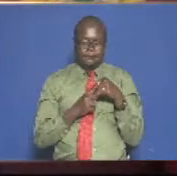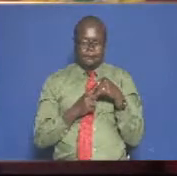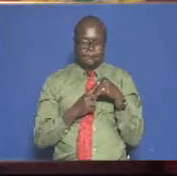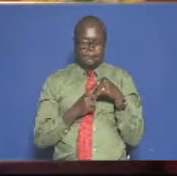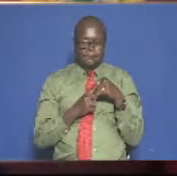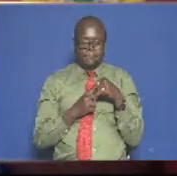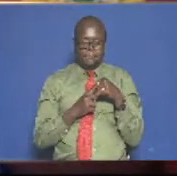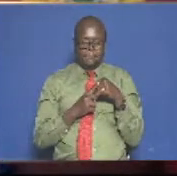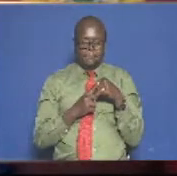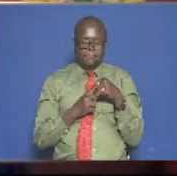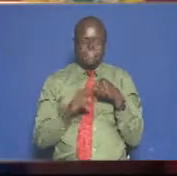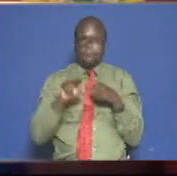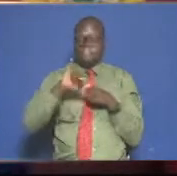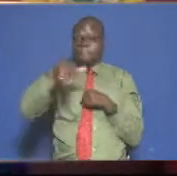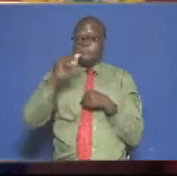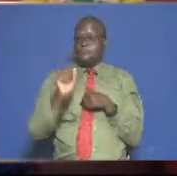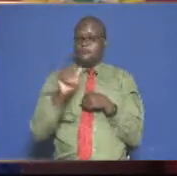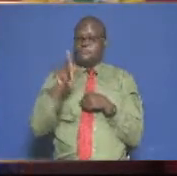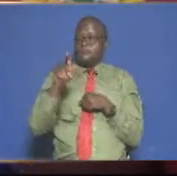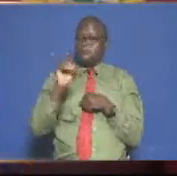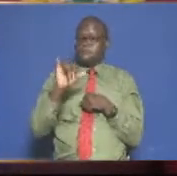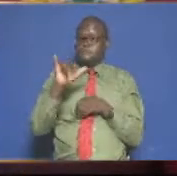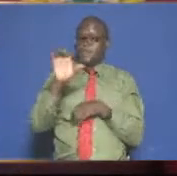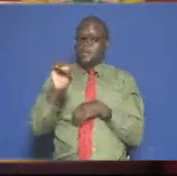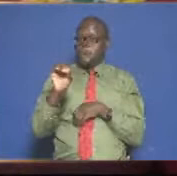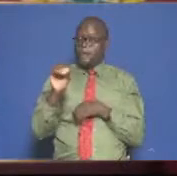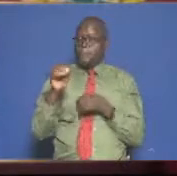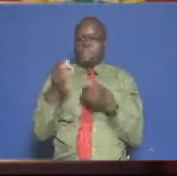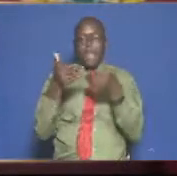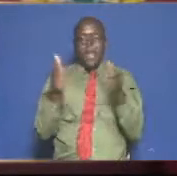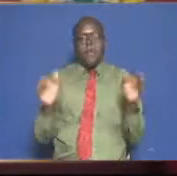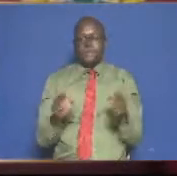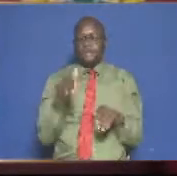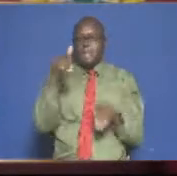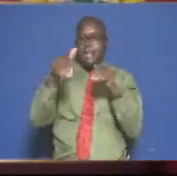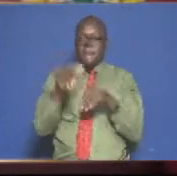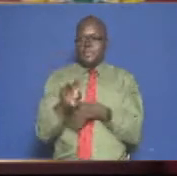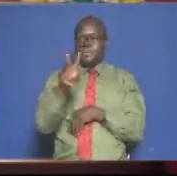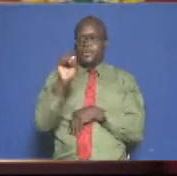when Jakoyo did not make it back to this House in